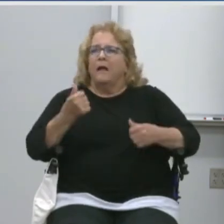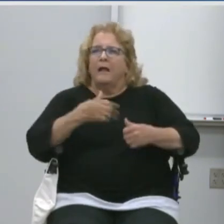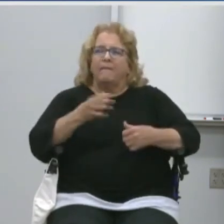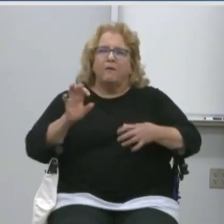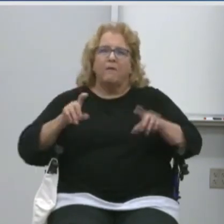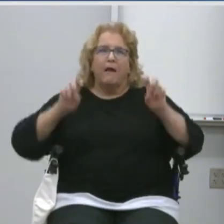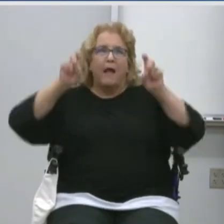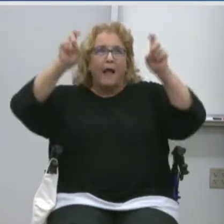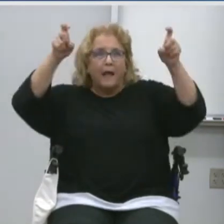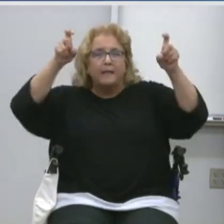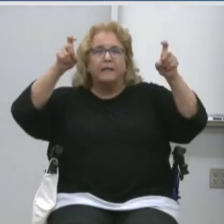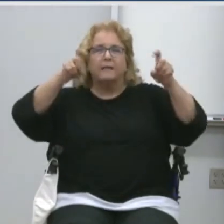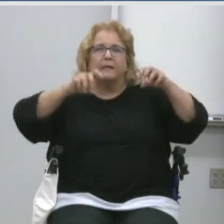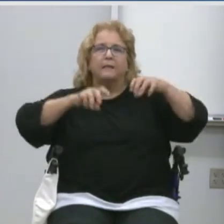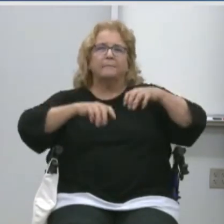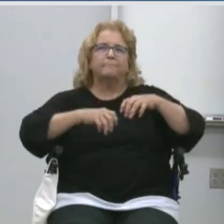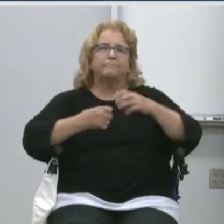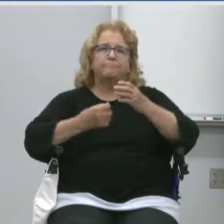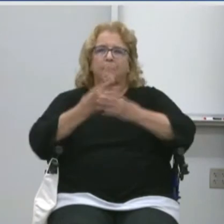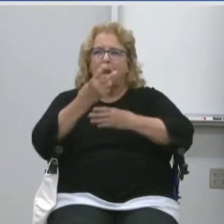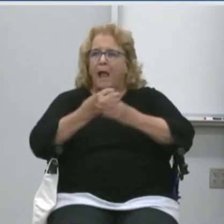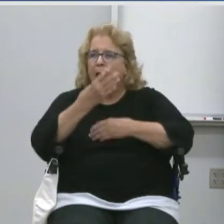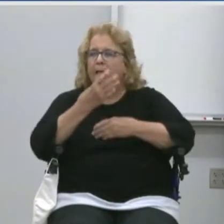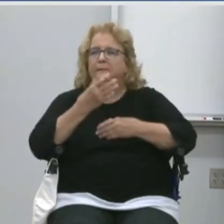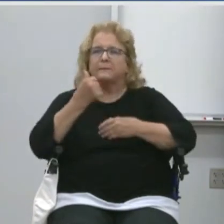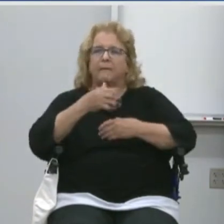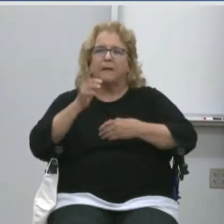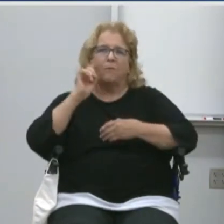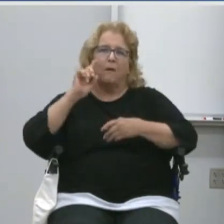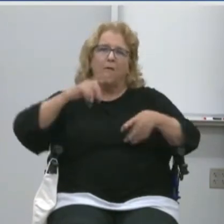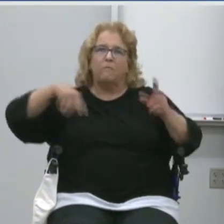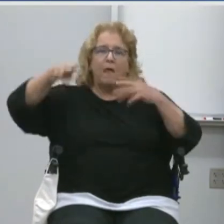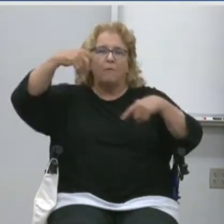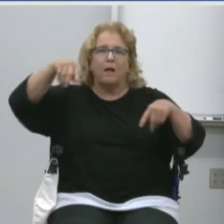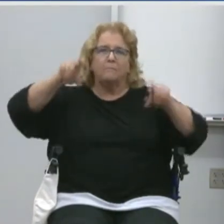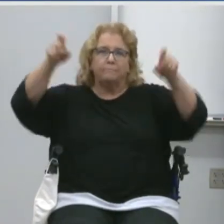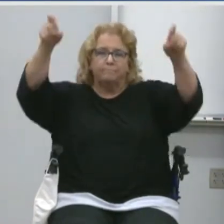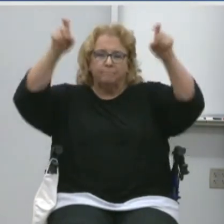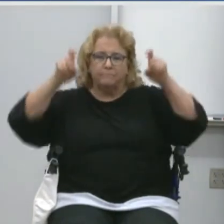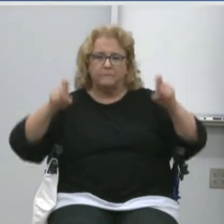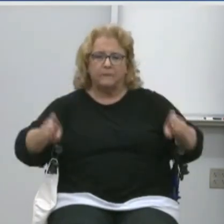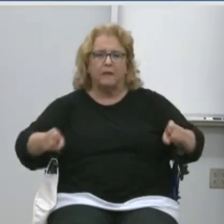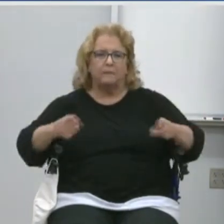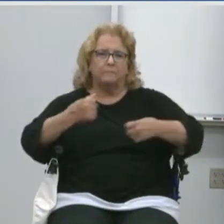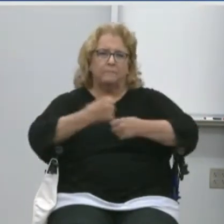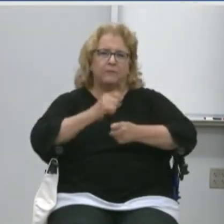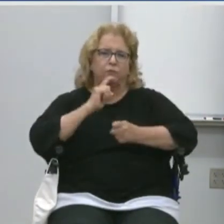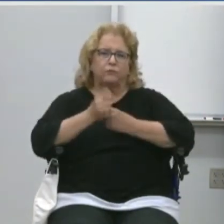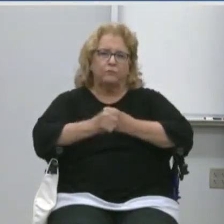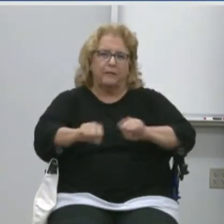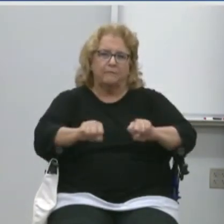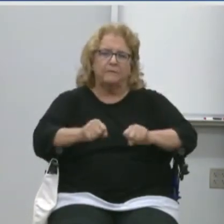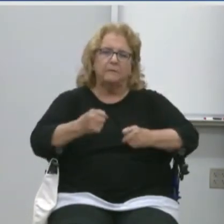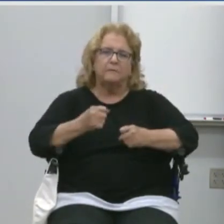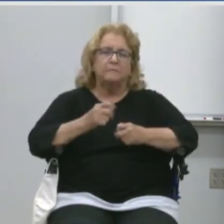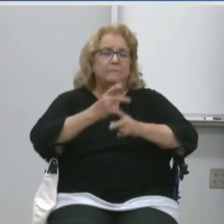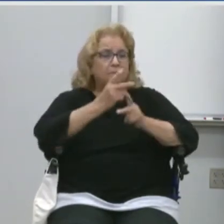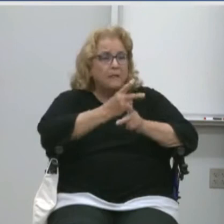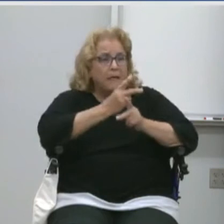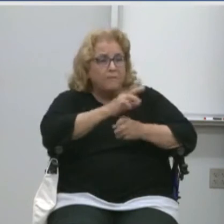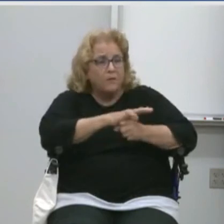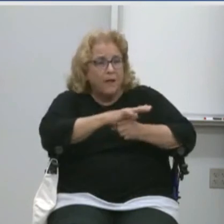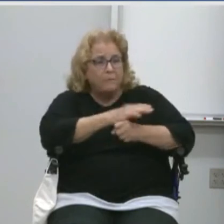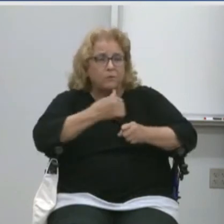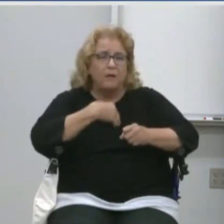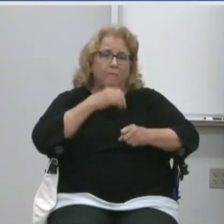plants, anything that could be an object that could fly around. You want to secure those items. Look after your neighbors. If you have